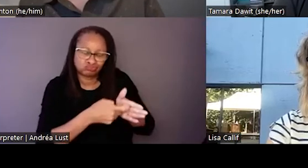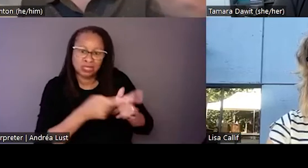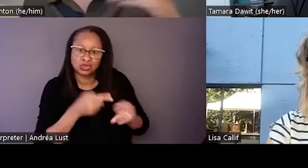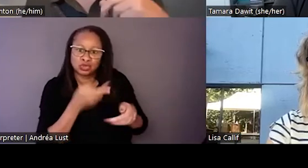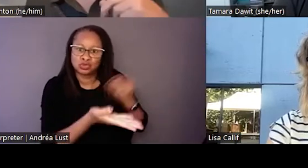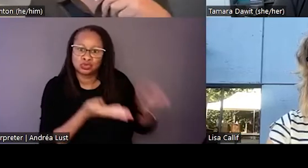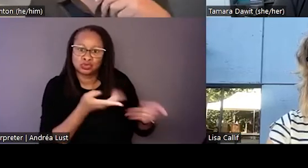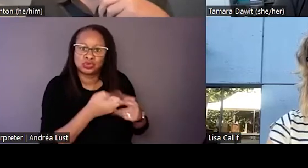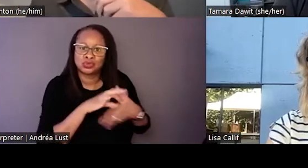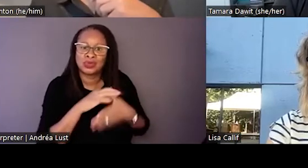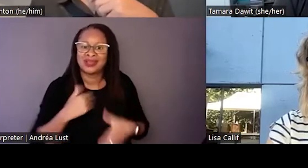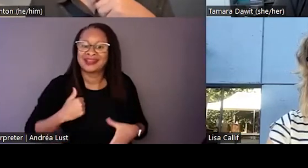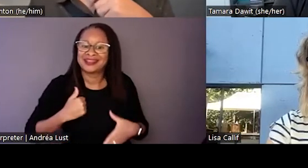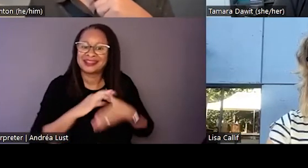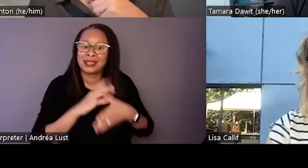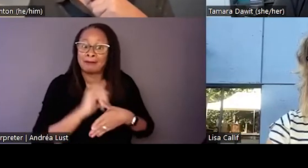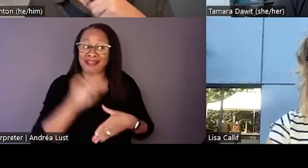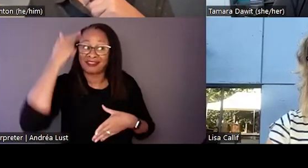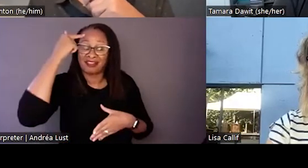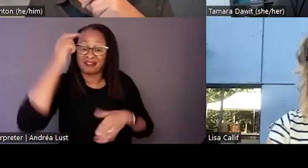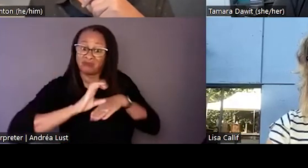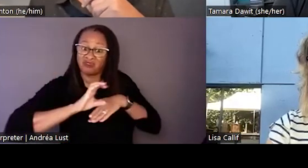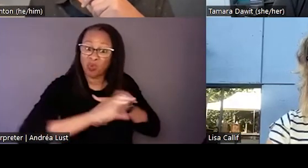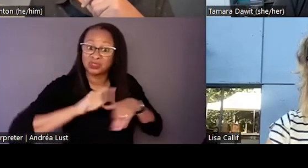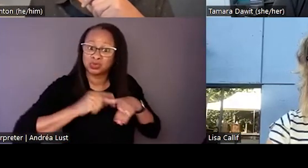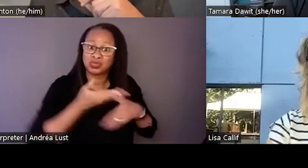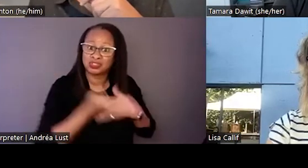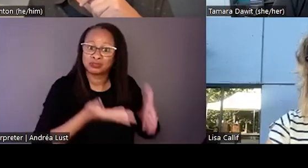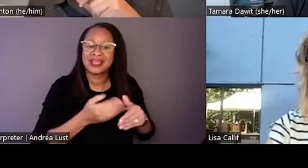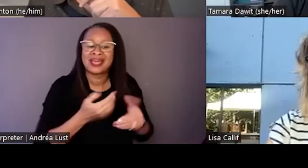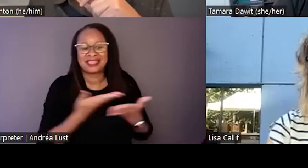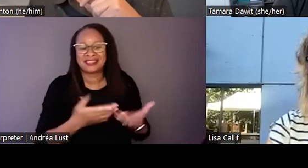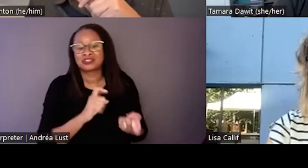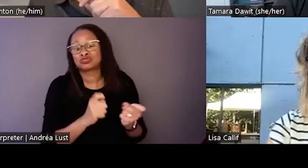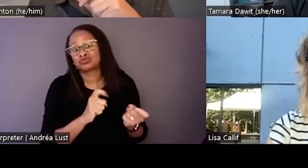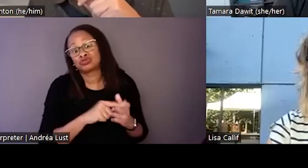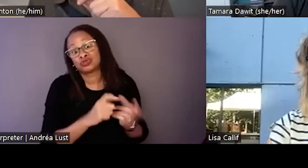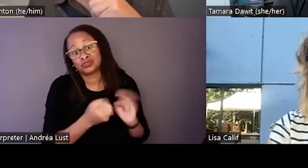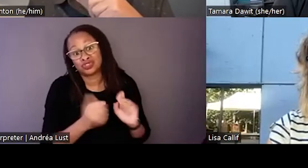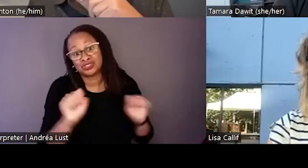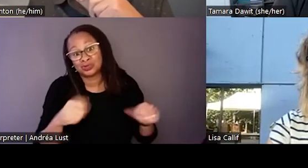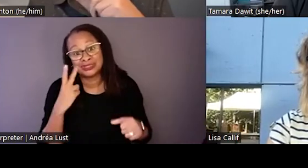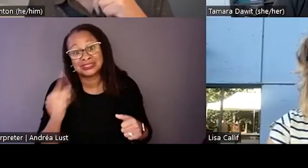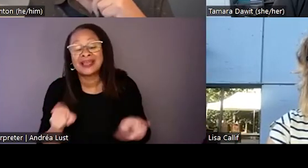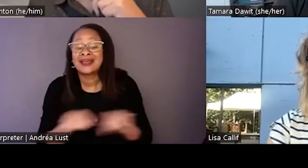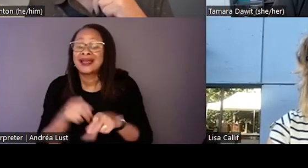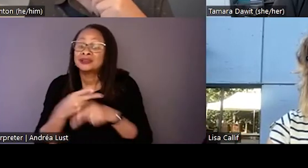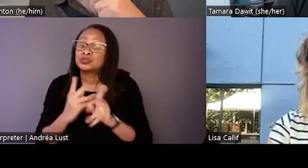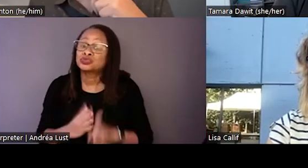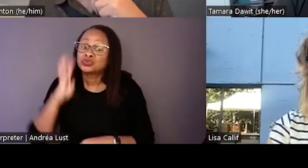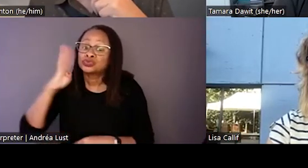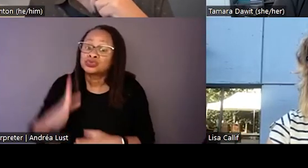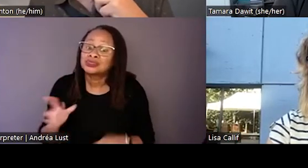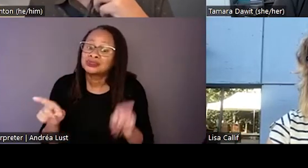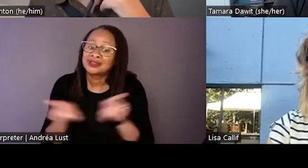Canadian content by the government in the months ahead, these things are starting to change. And I think as producers, as creators, and even